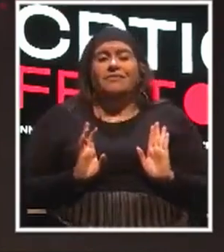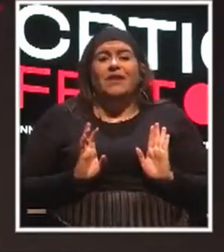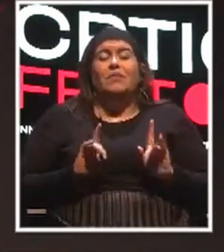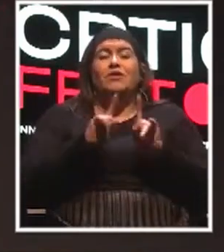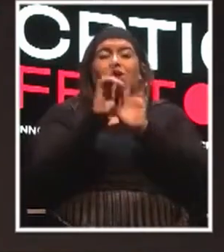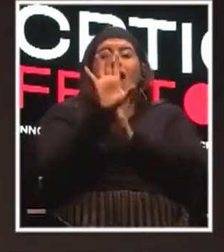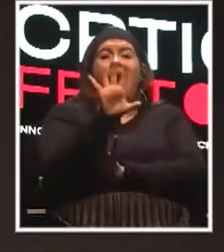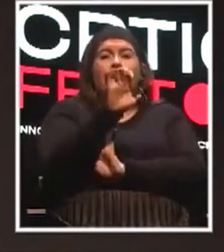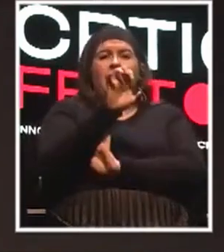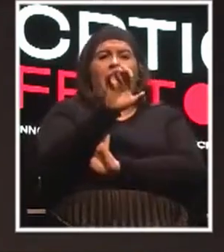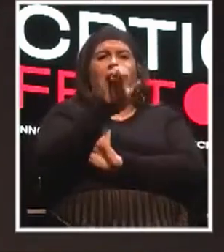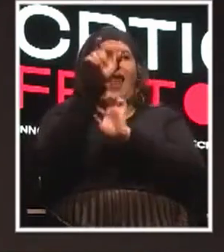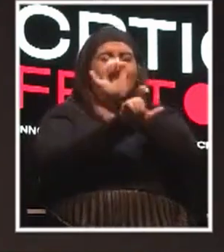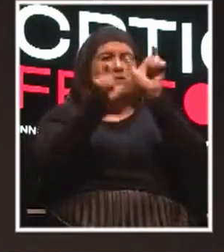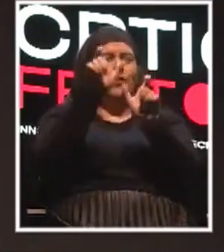It's an